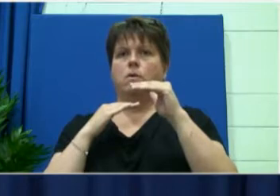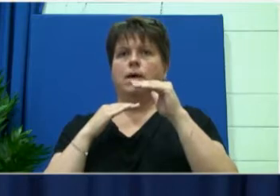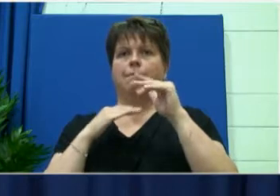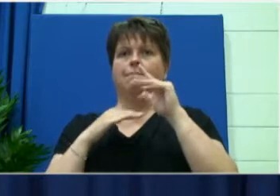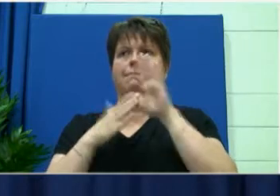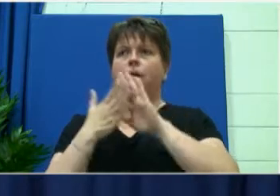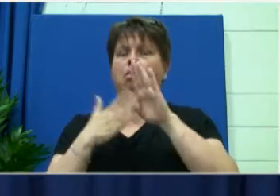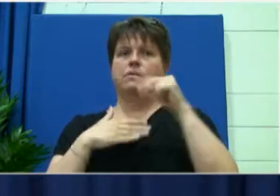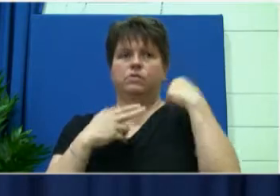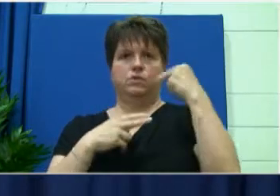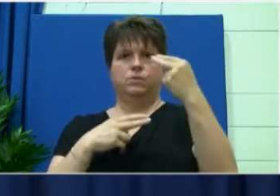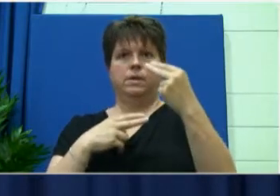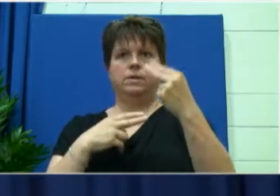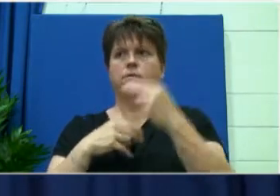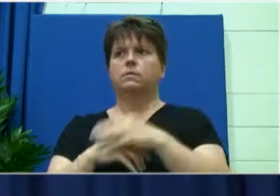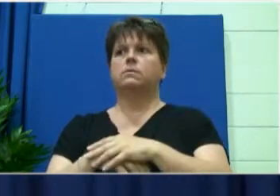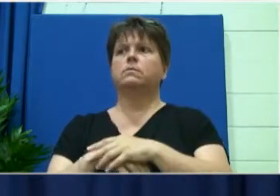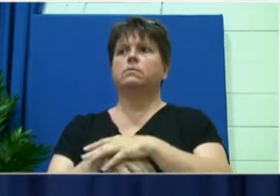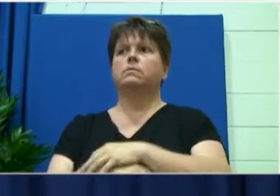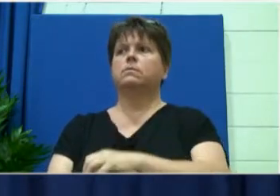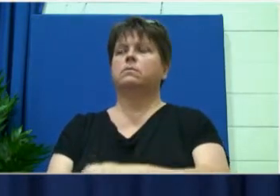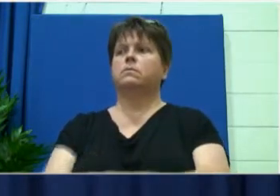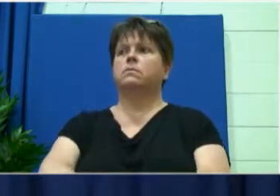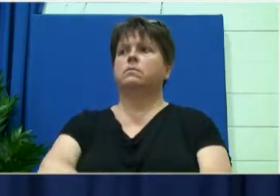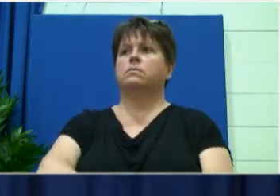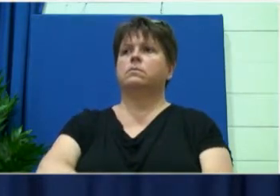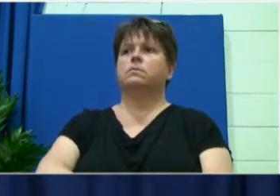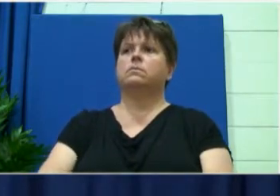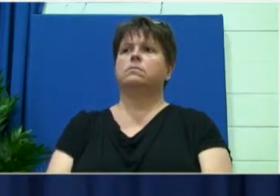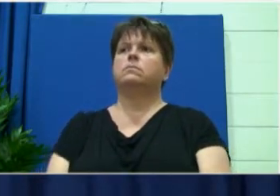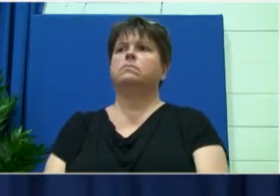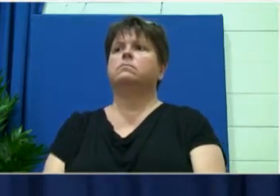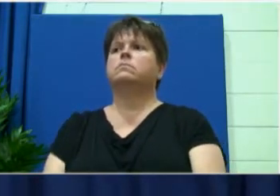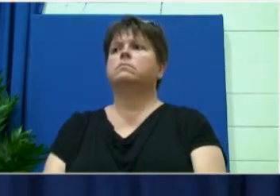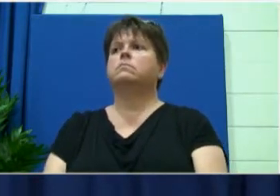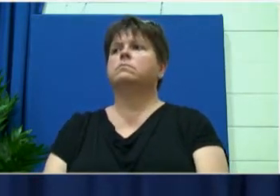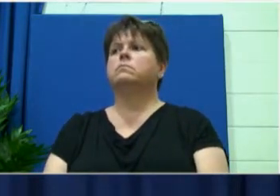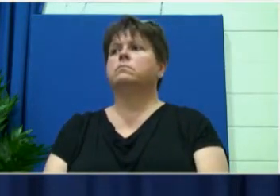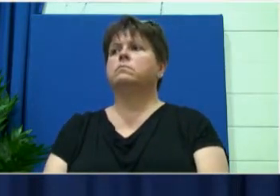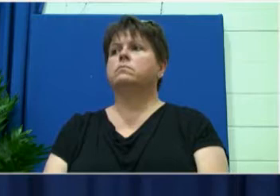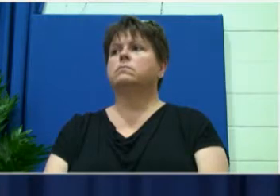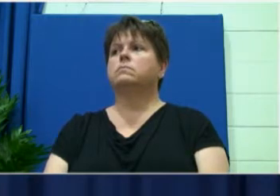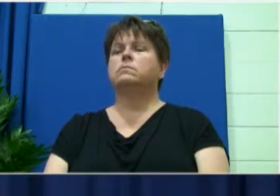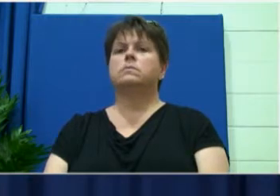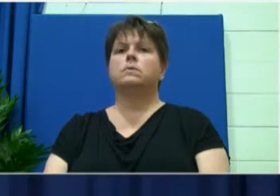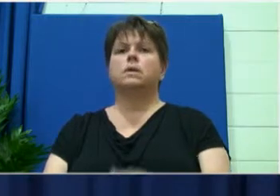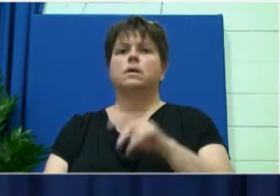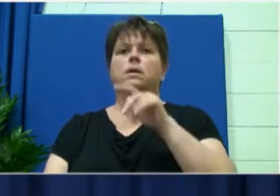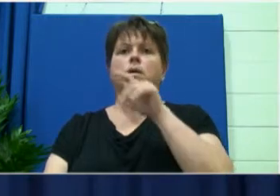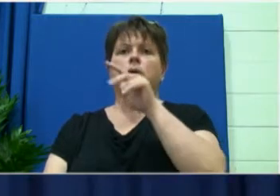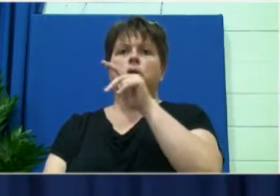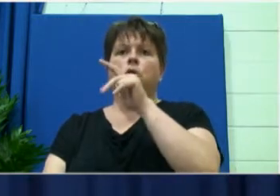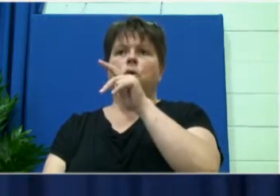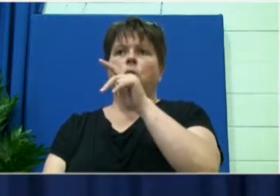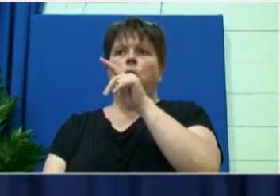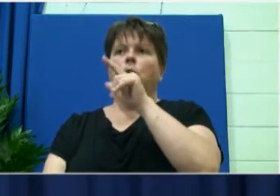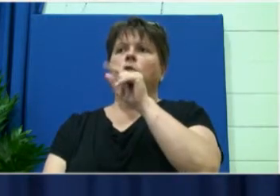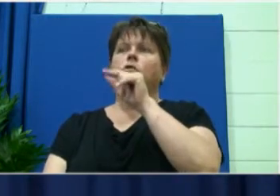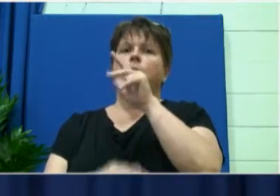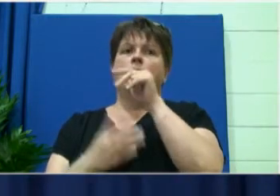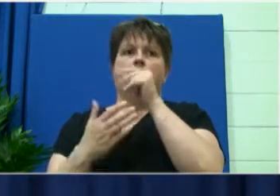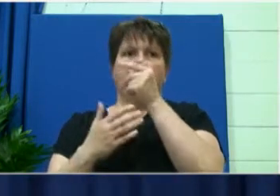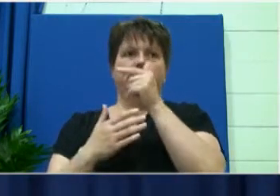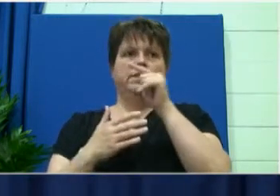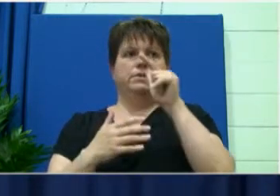college history. She'll be returning soon with that honor. The 2013-14 Blue Angels